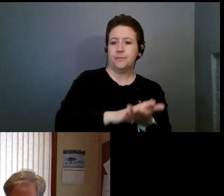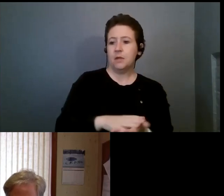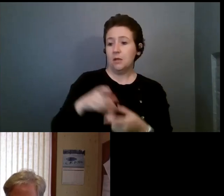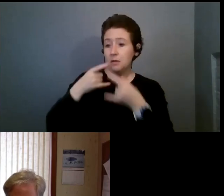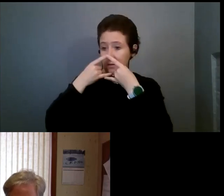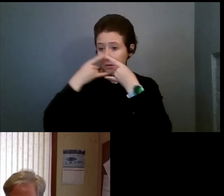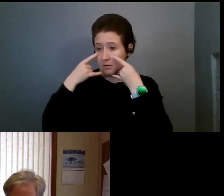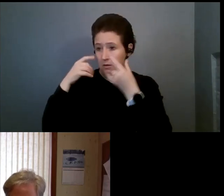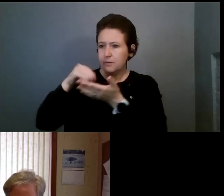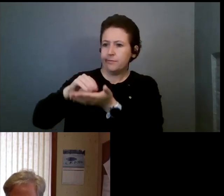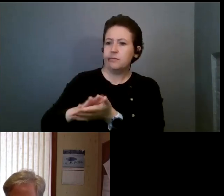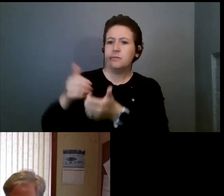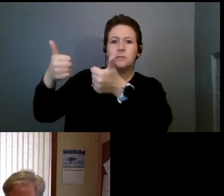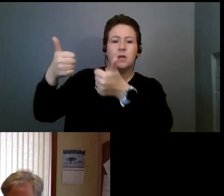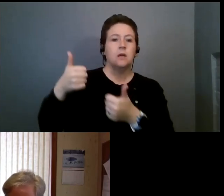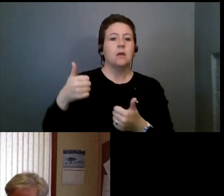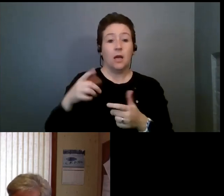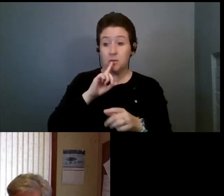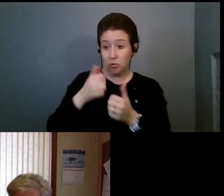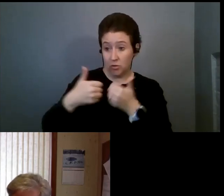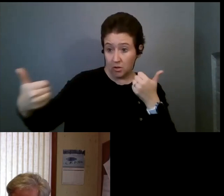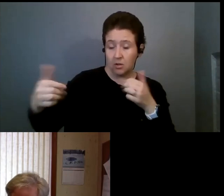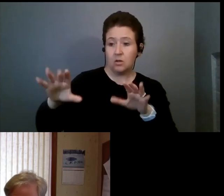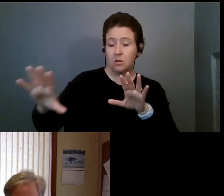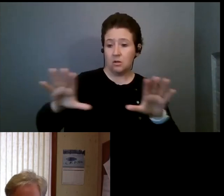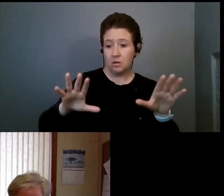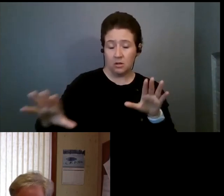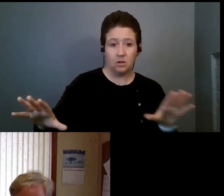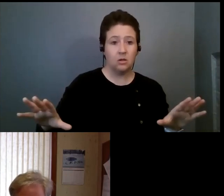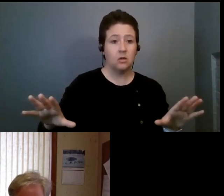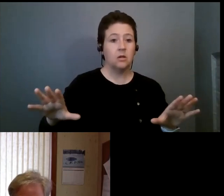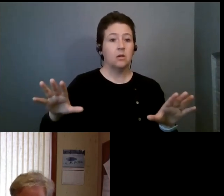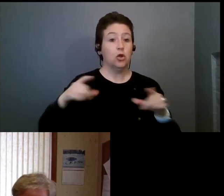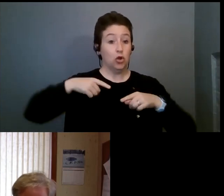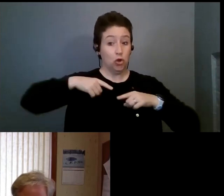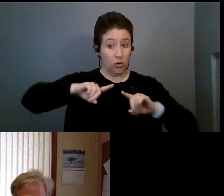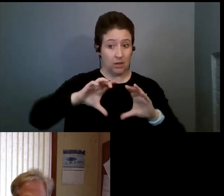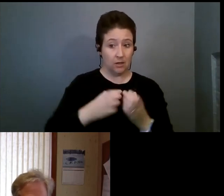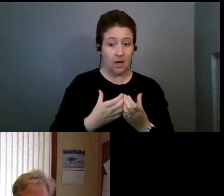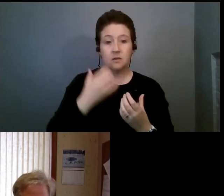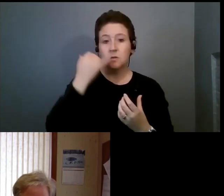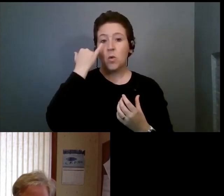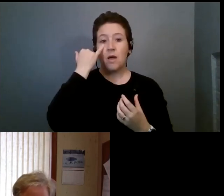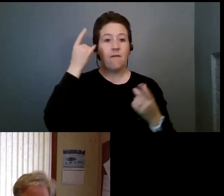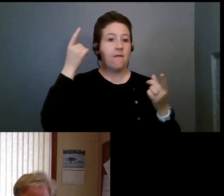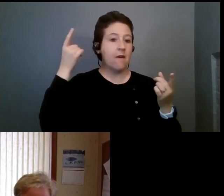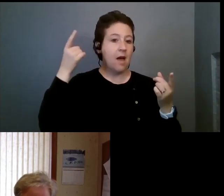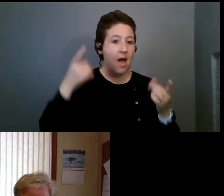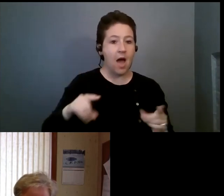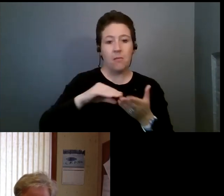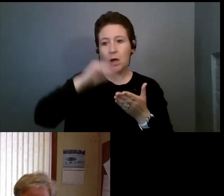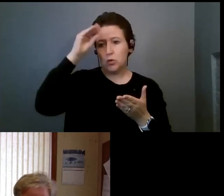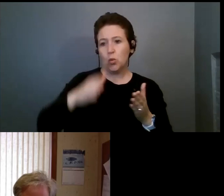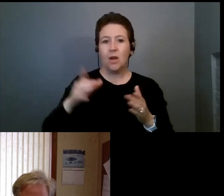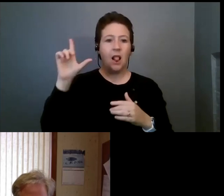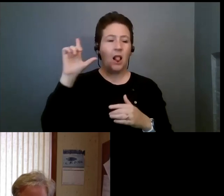have done that throughout and socially distanced throughout the period, so that if a student ever would come back to us with a